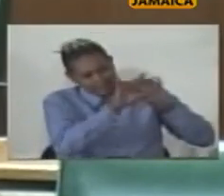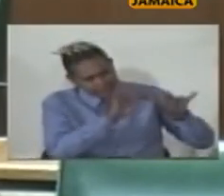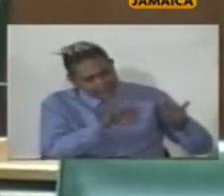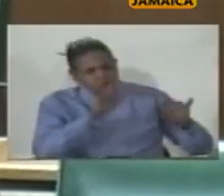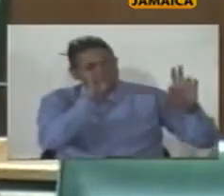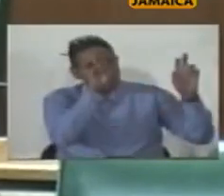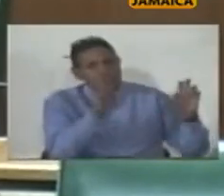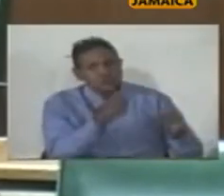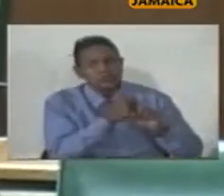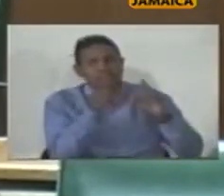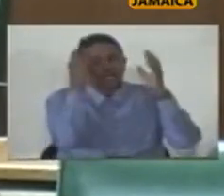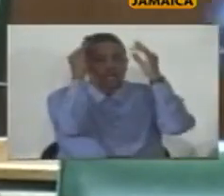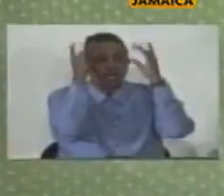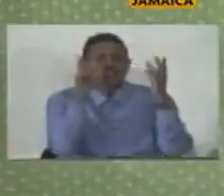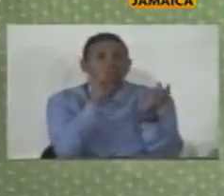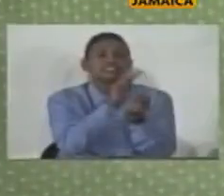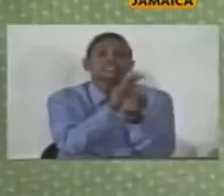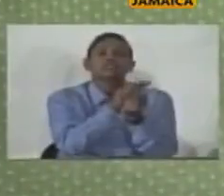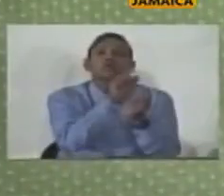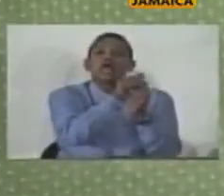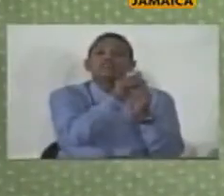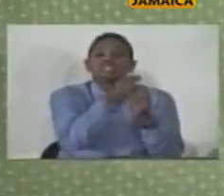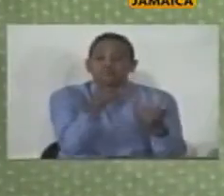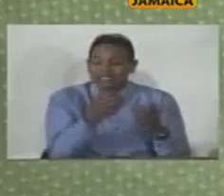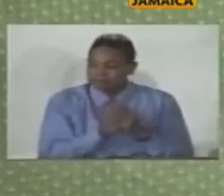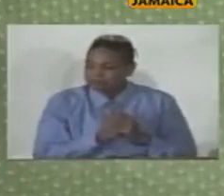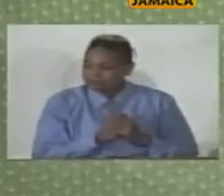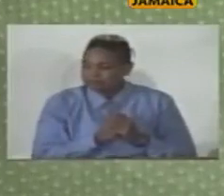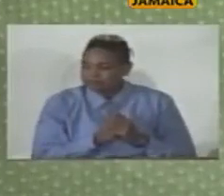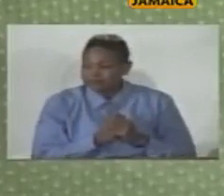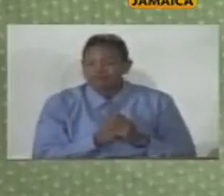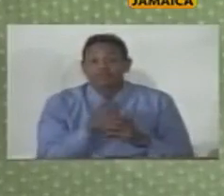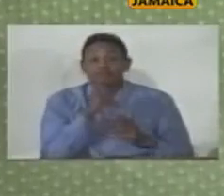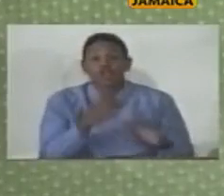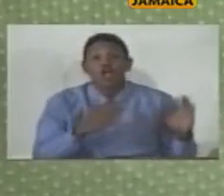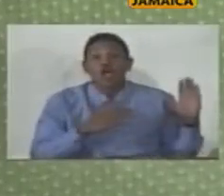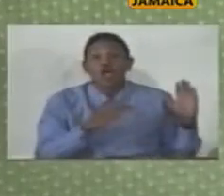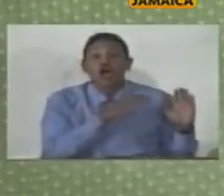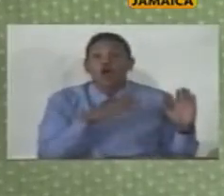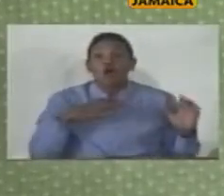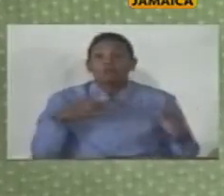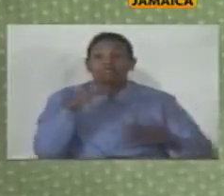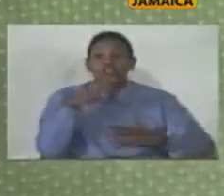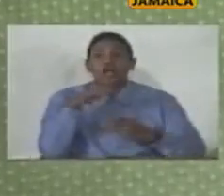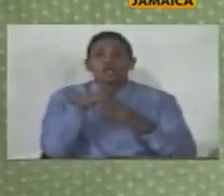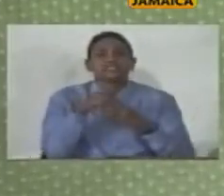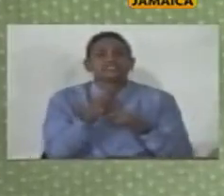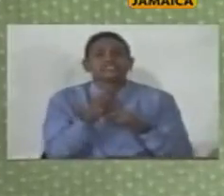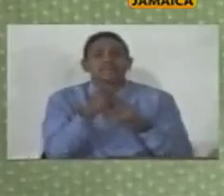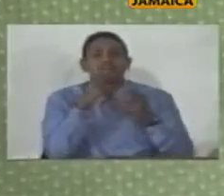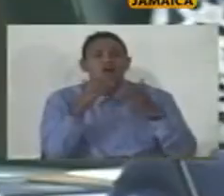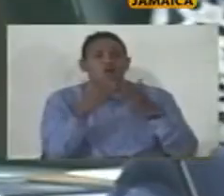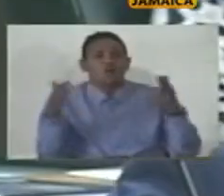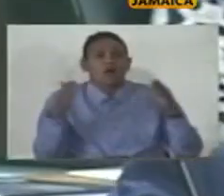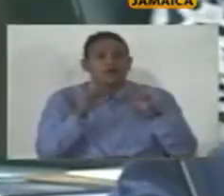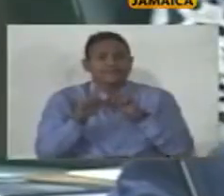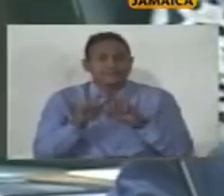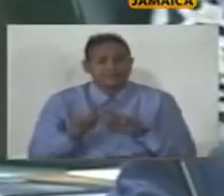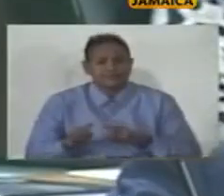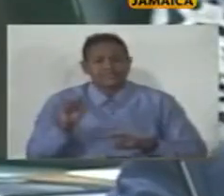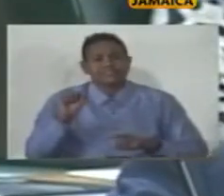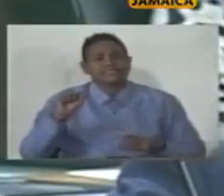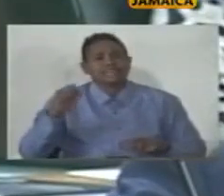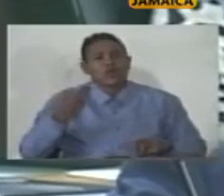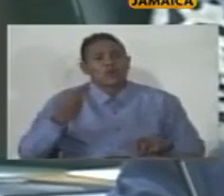issues concerning sexual harassment. A committee consisting of a wide cross-section of